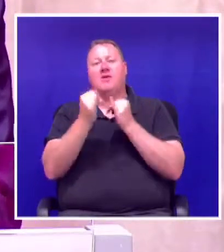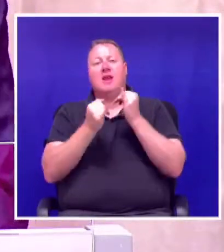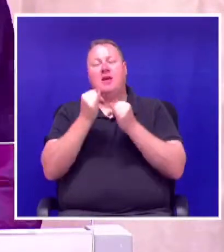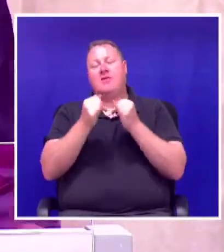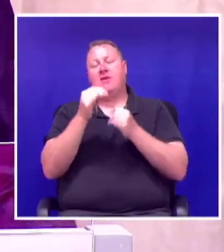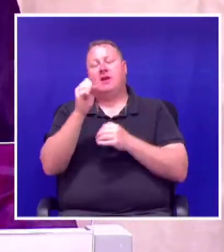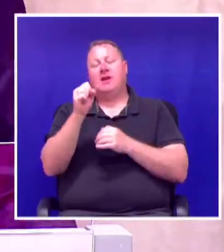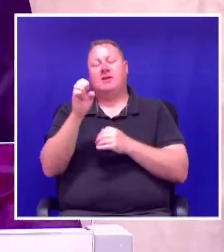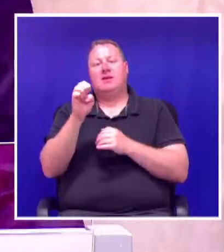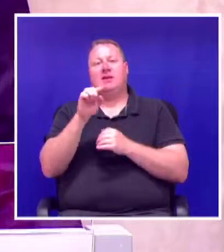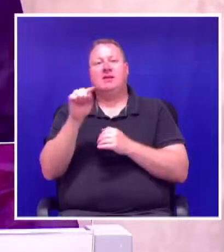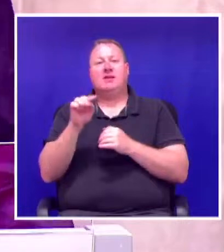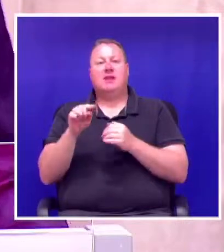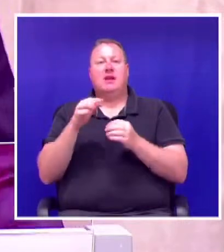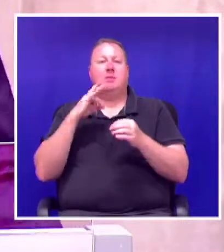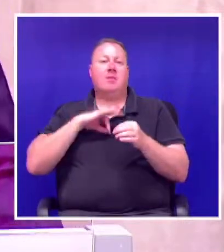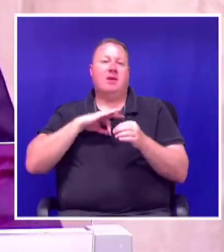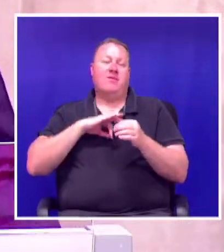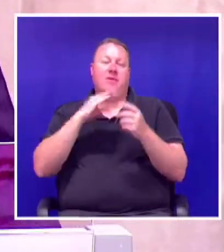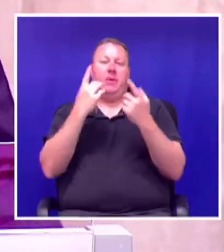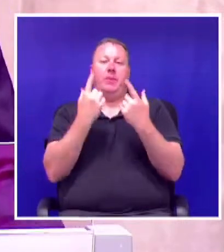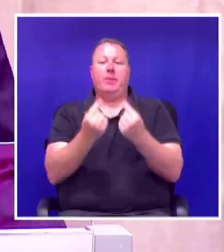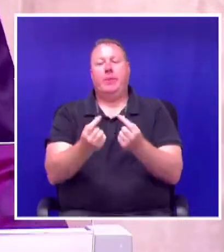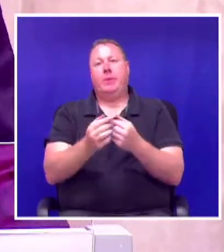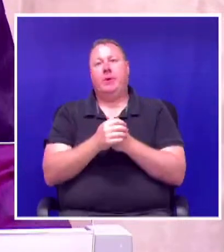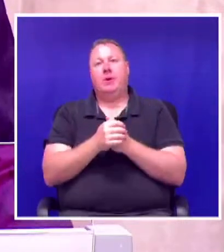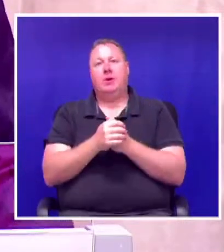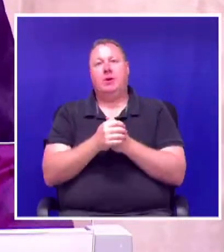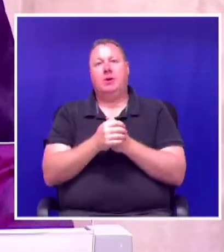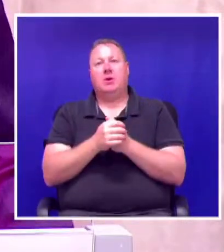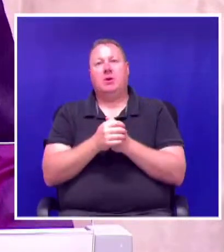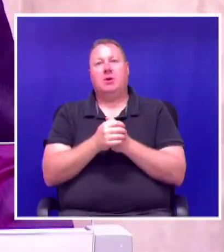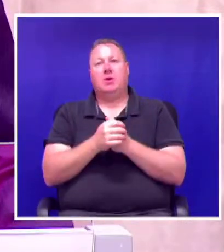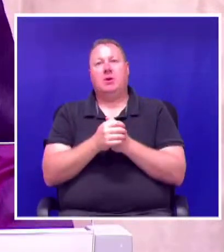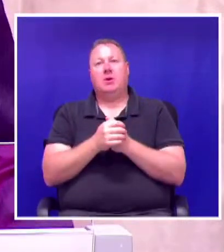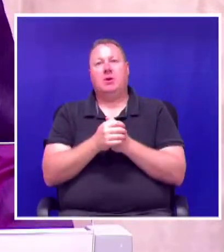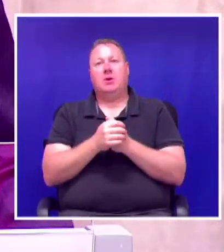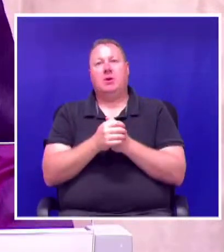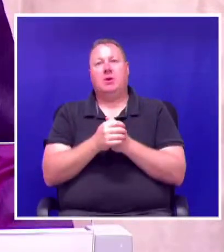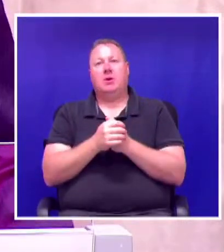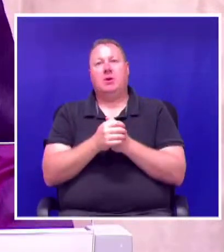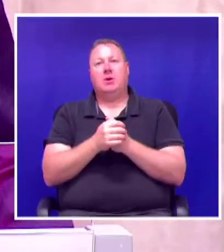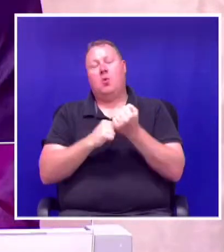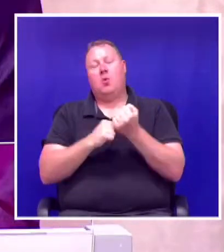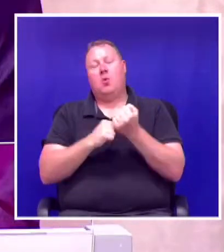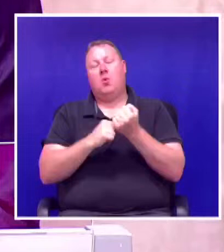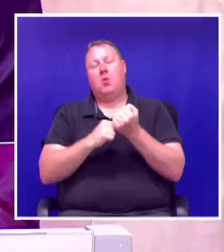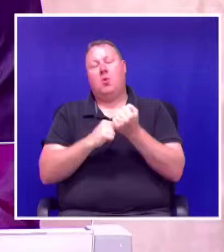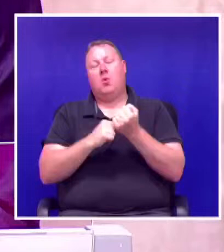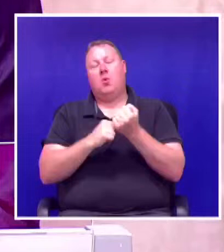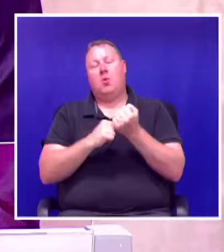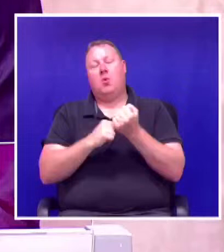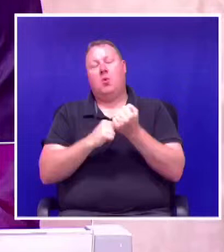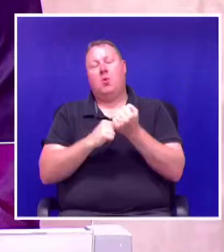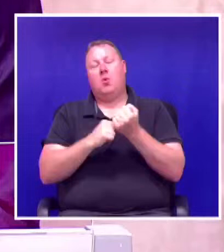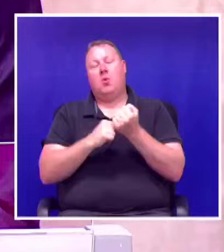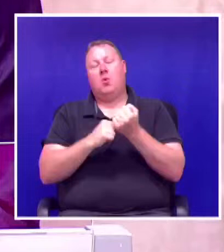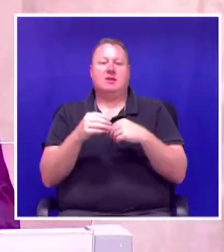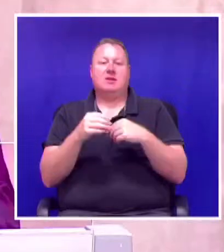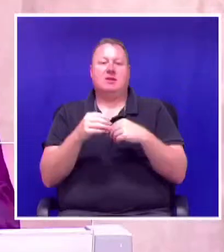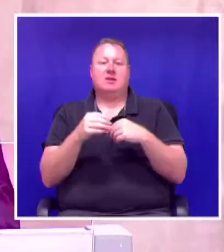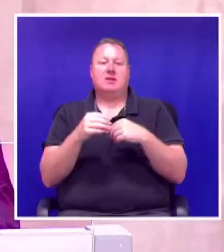benefiting and are doing very well to support small and medium enterprises. Thank you very